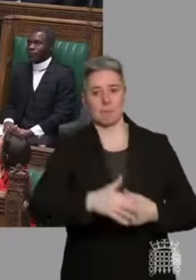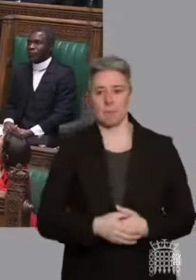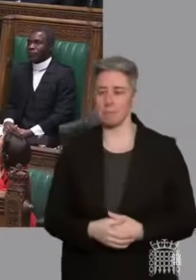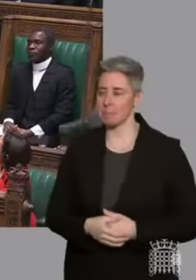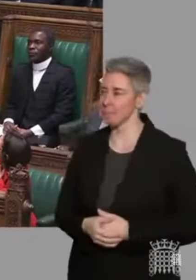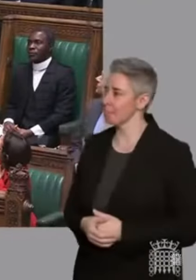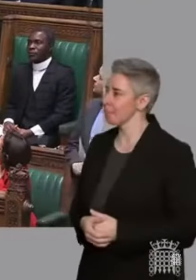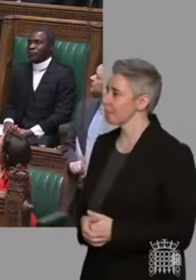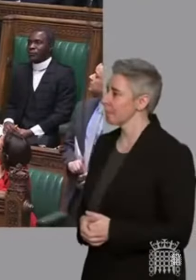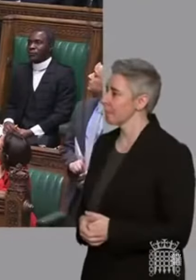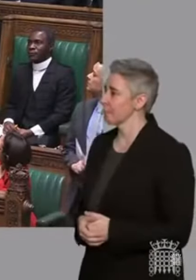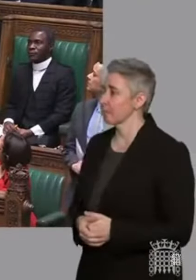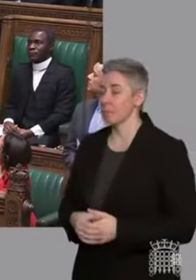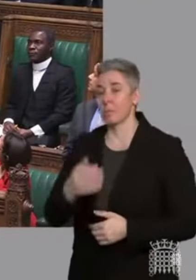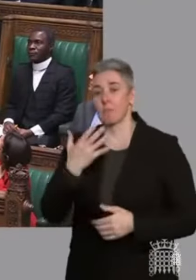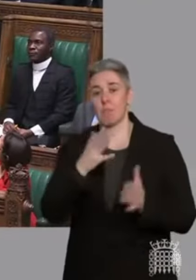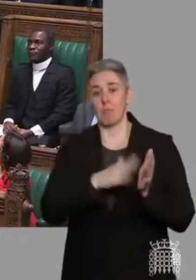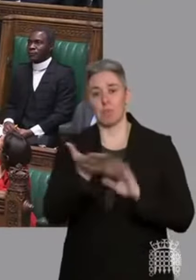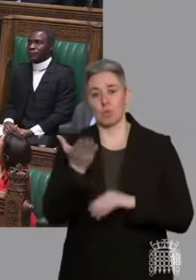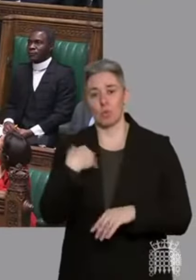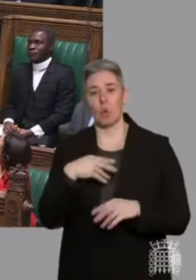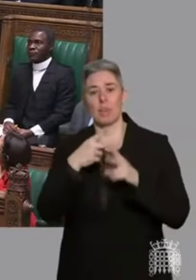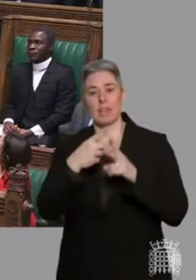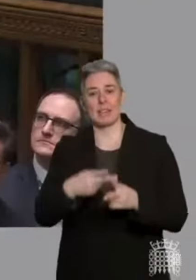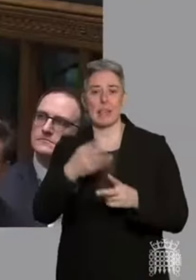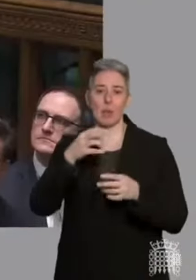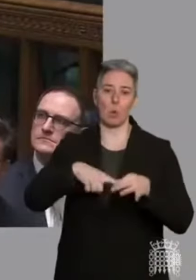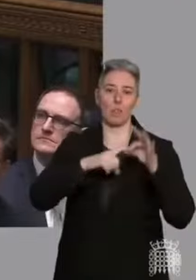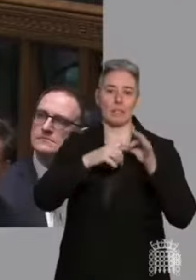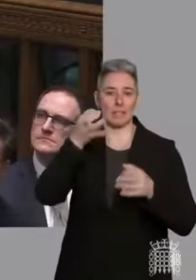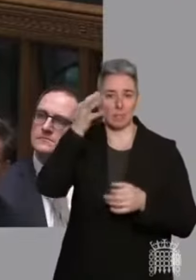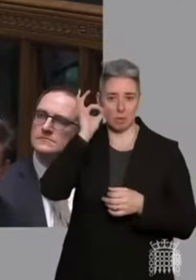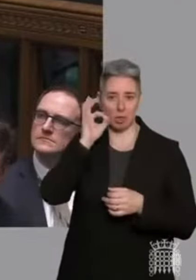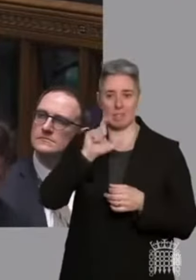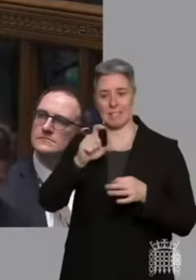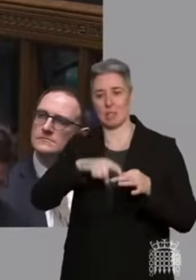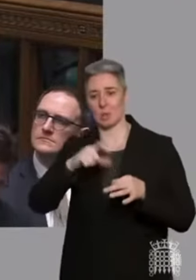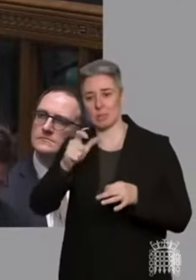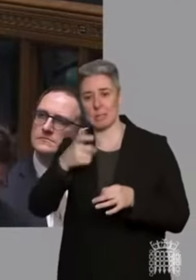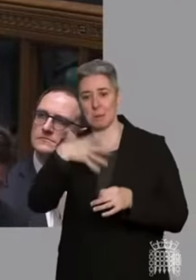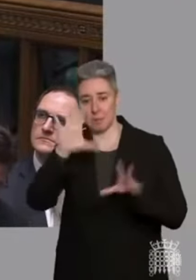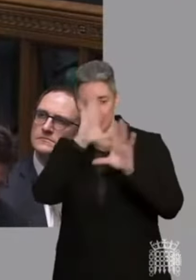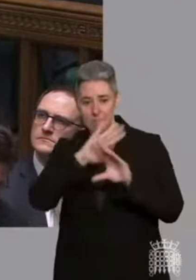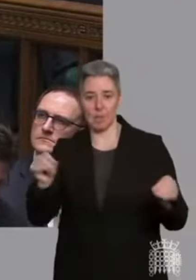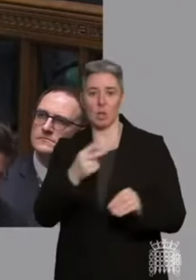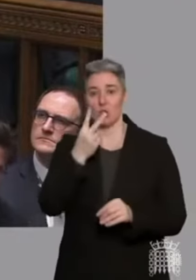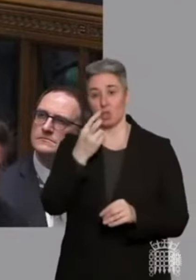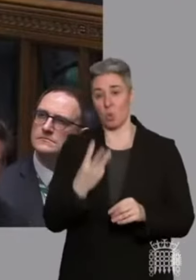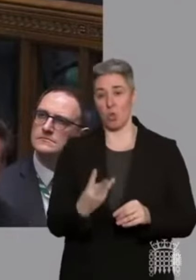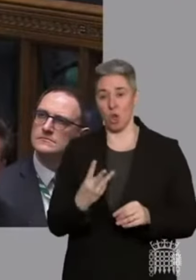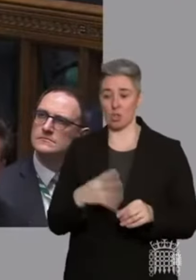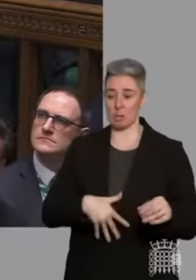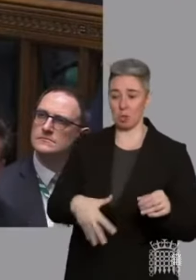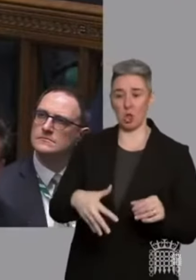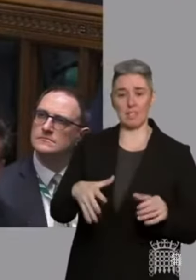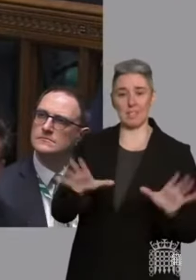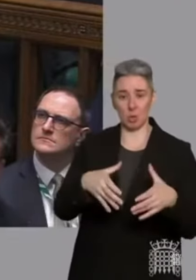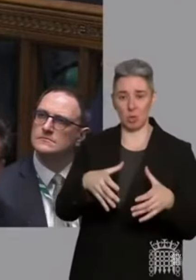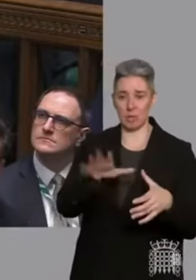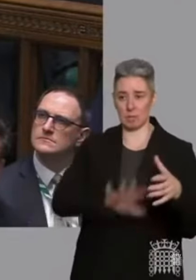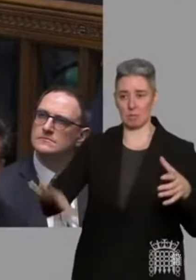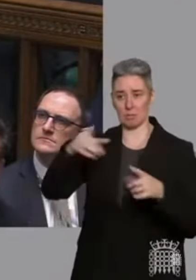reported that 2/3 of maternity units in England were unsafe. And years of unsafe staffing levels